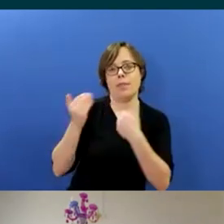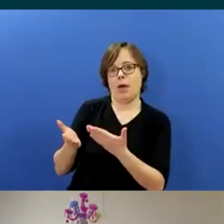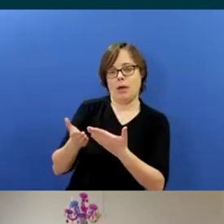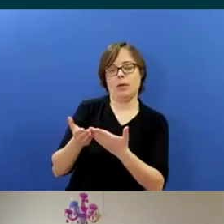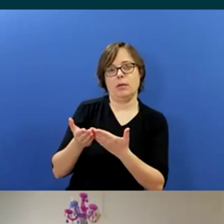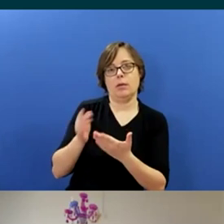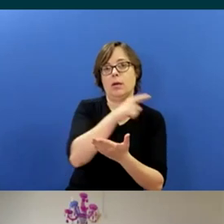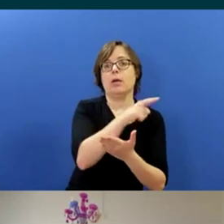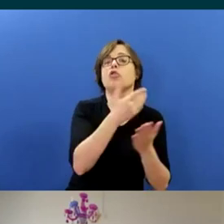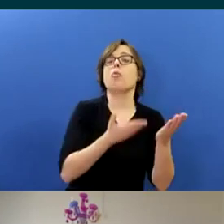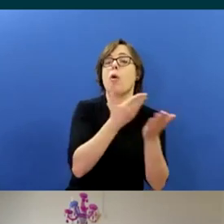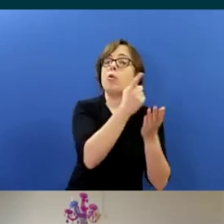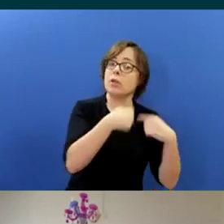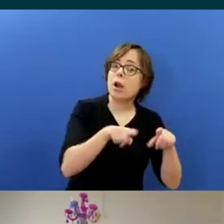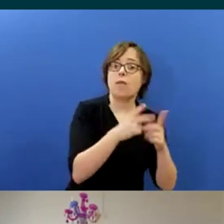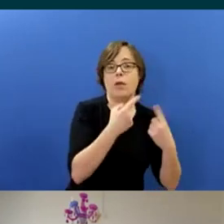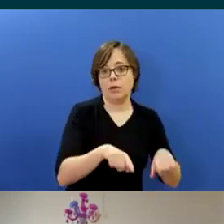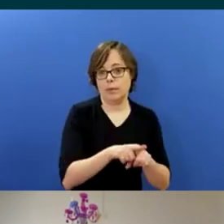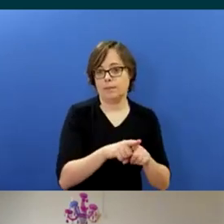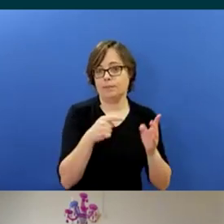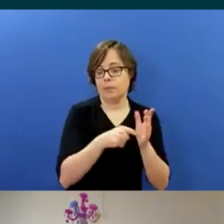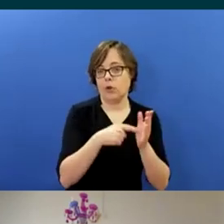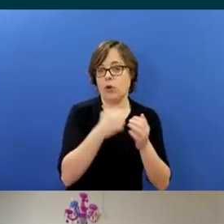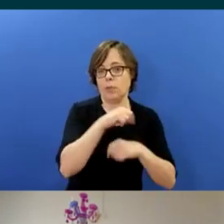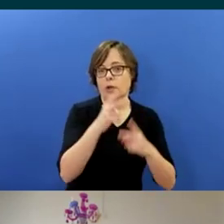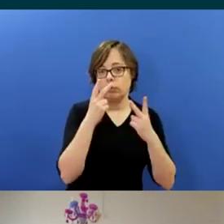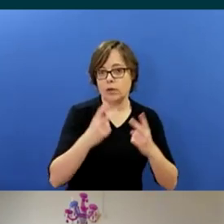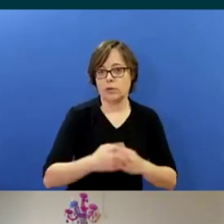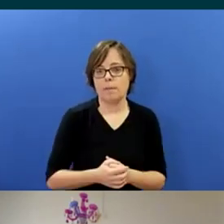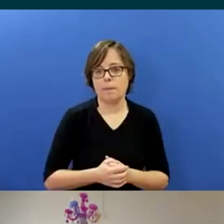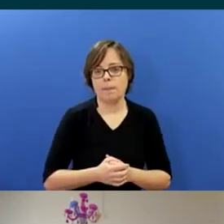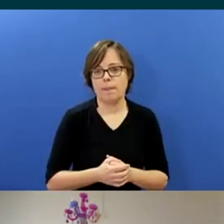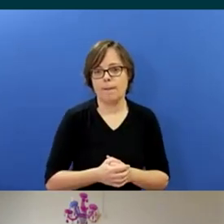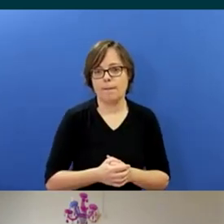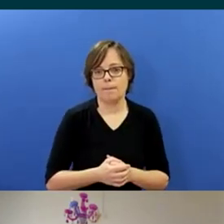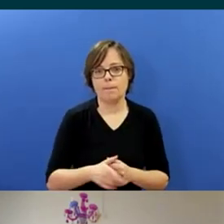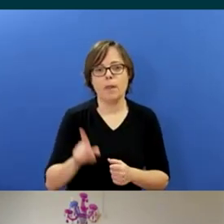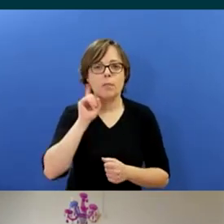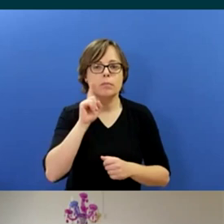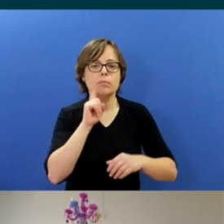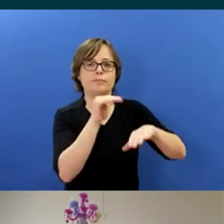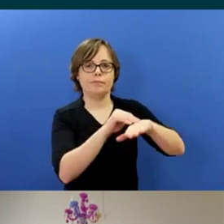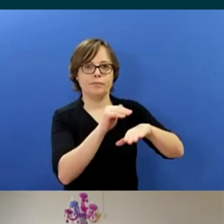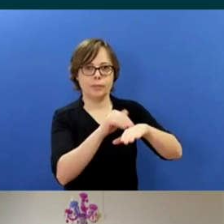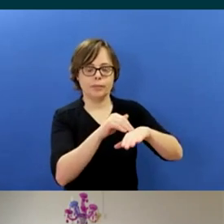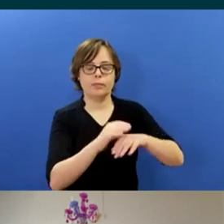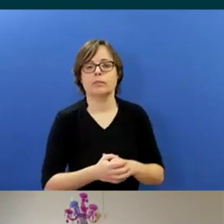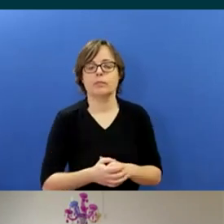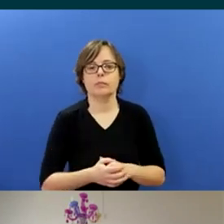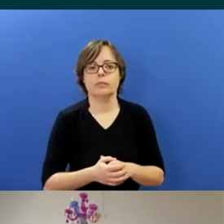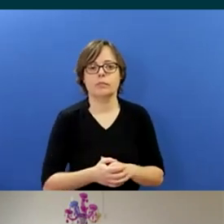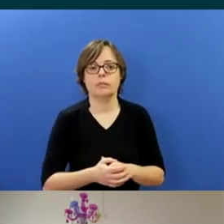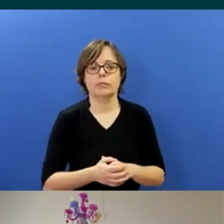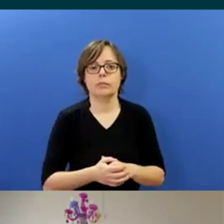because if they do not, yes, of course. Excuse me, we want to Yes, be please. sure because from a